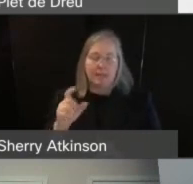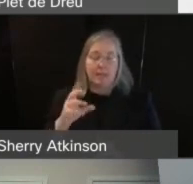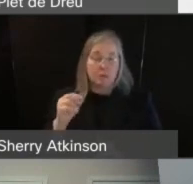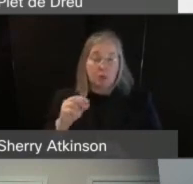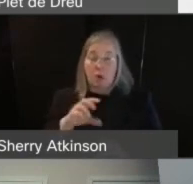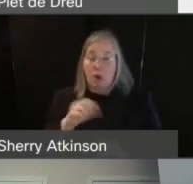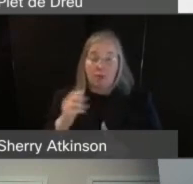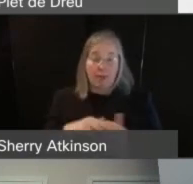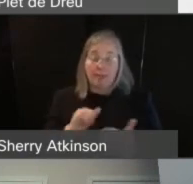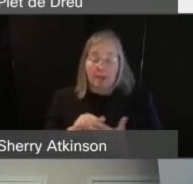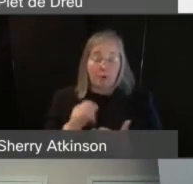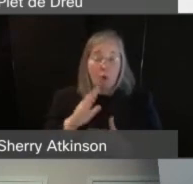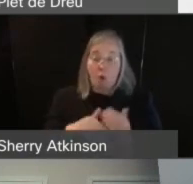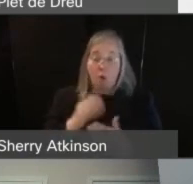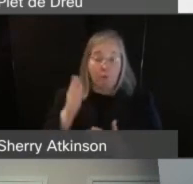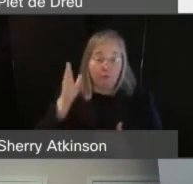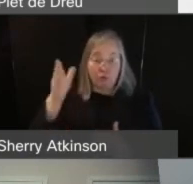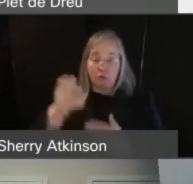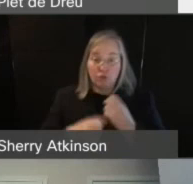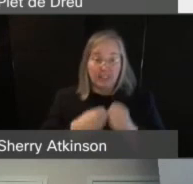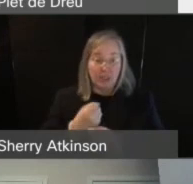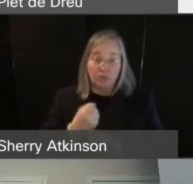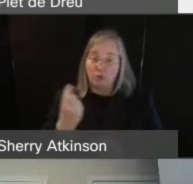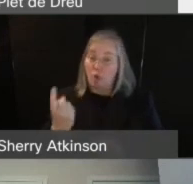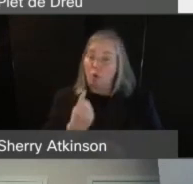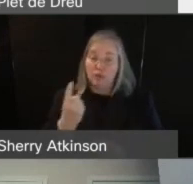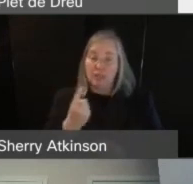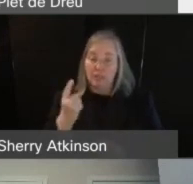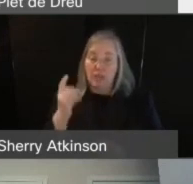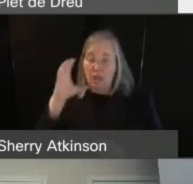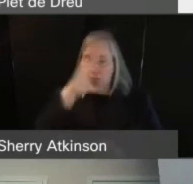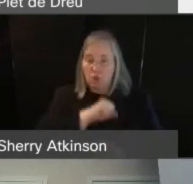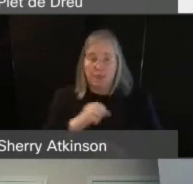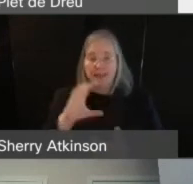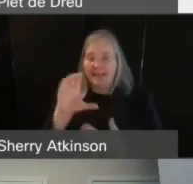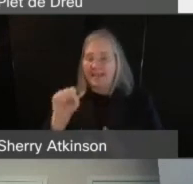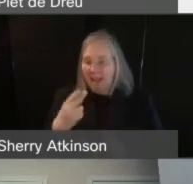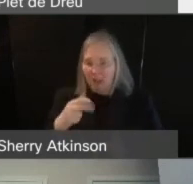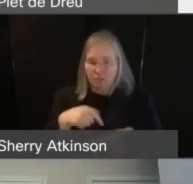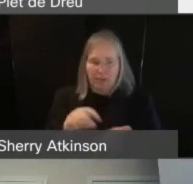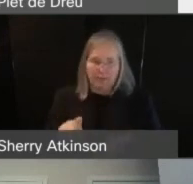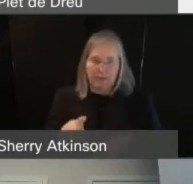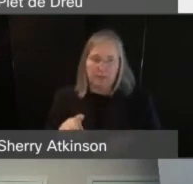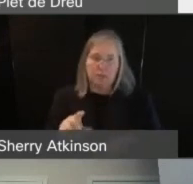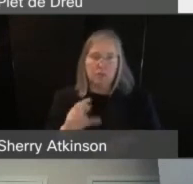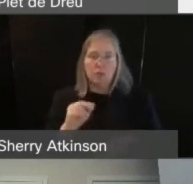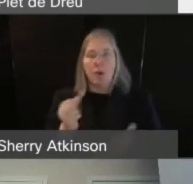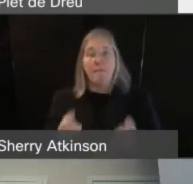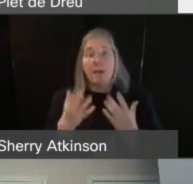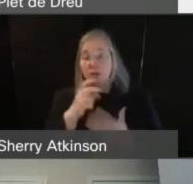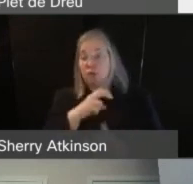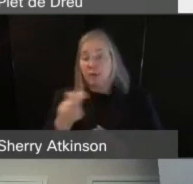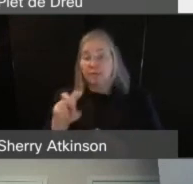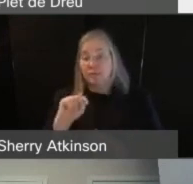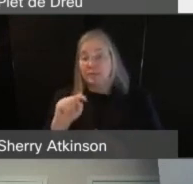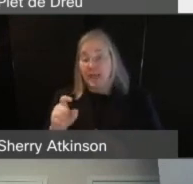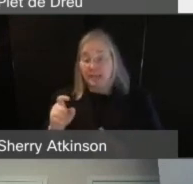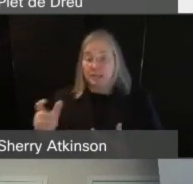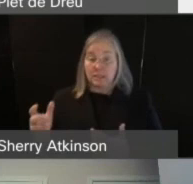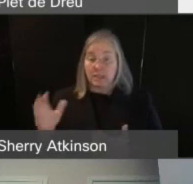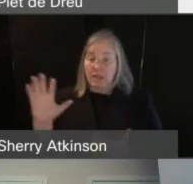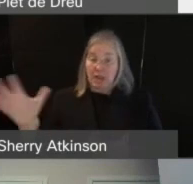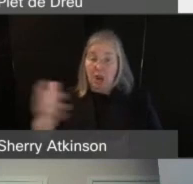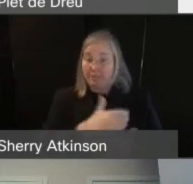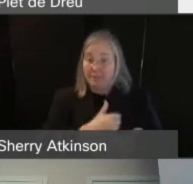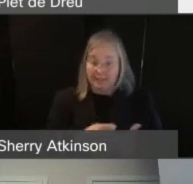future years there only assume cash payments. So how much transfer tax coming, we will use how much,